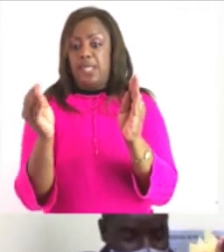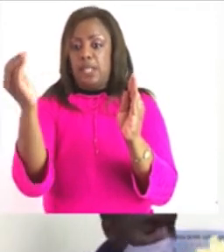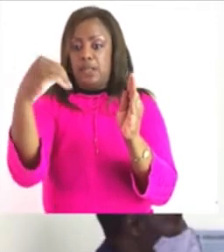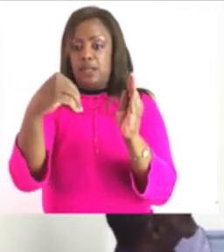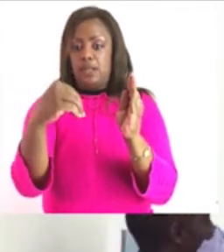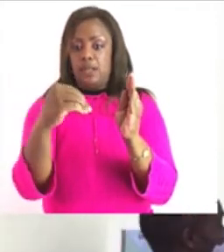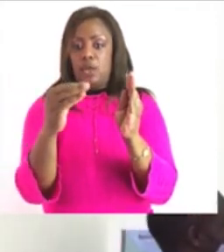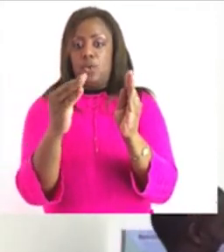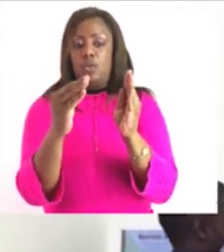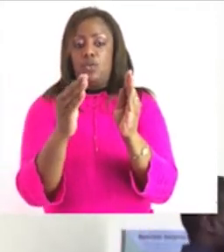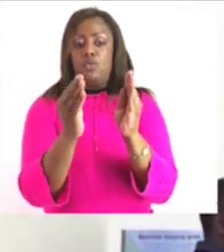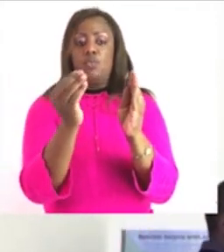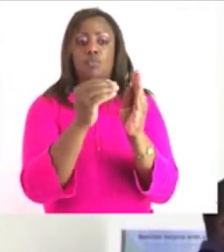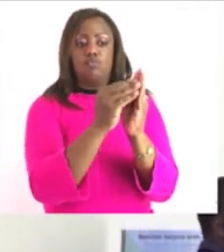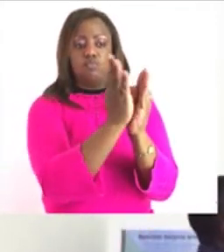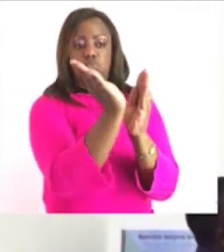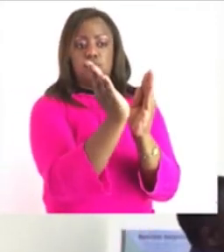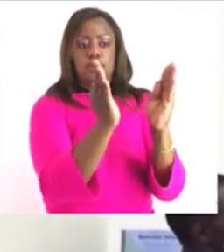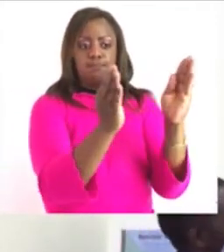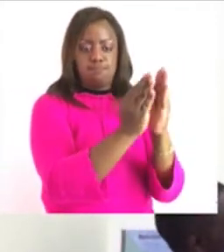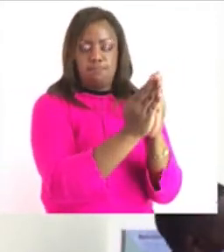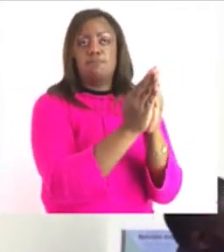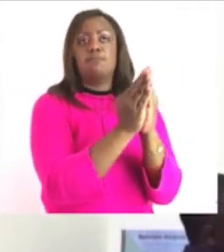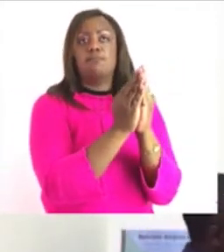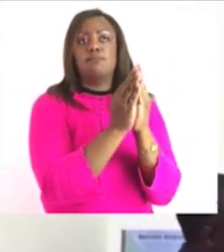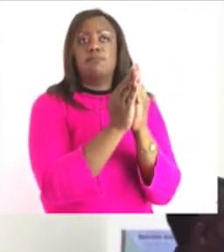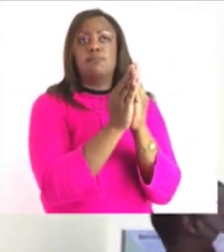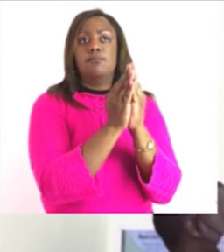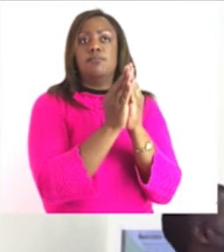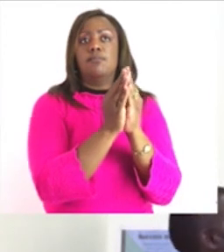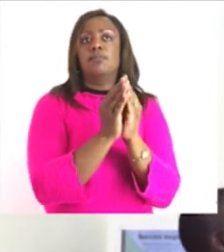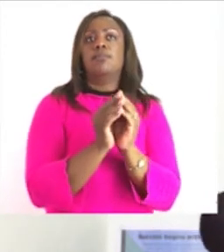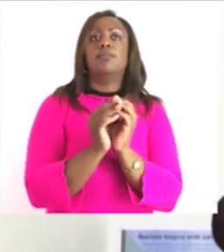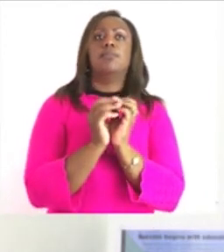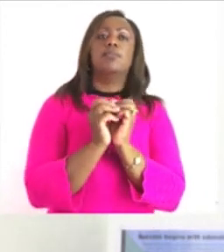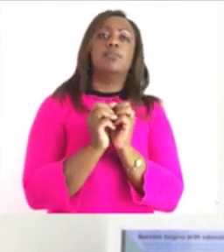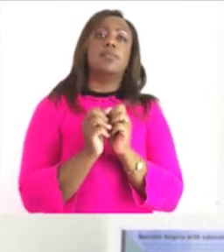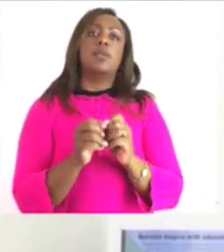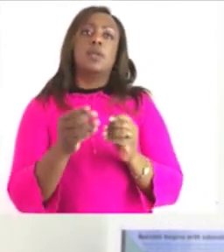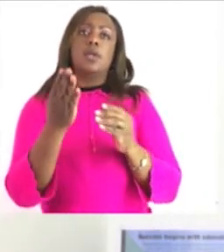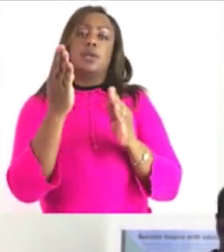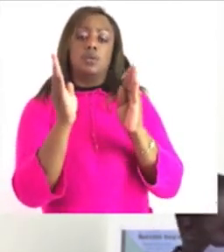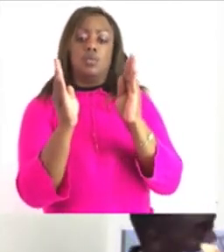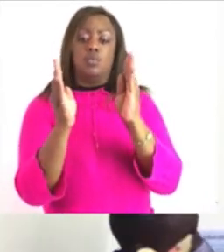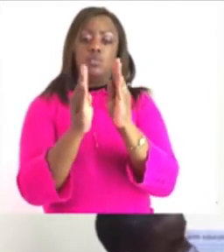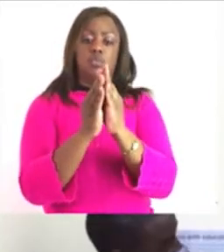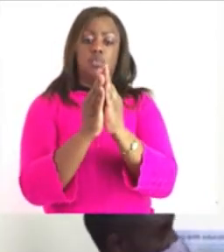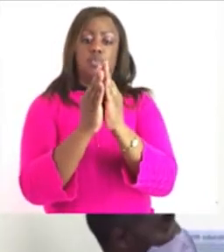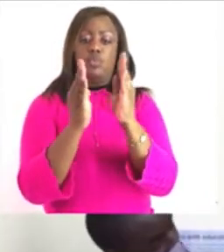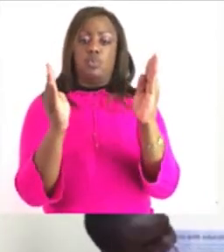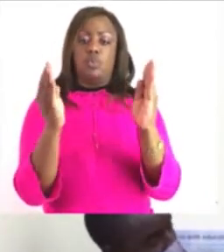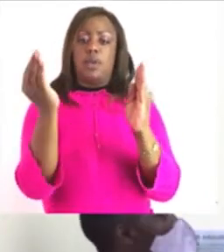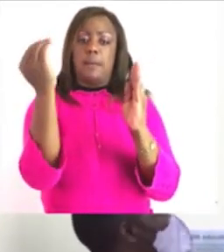a diaphragm, it became smaller. Meaning that when we are breathing in, our chest or our body become bigger to make sure that there's enough